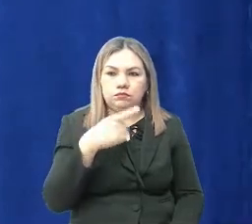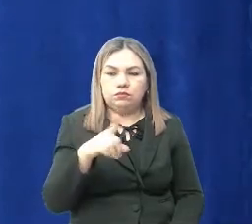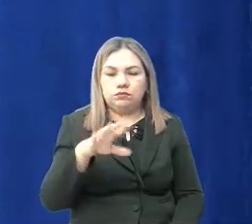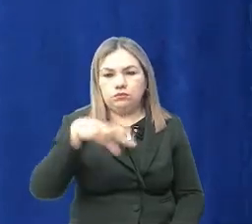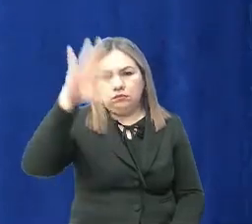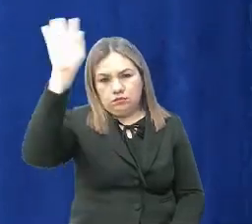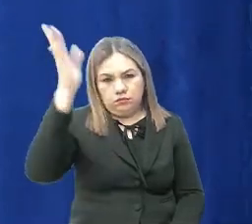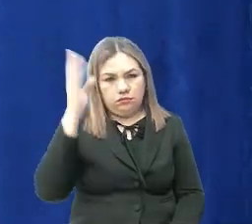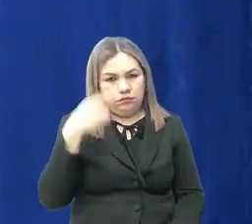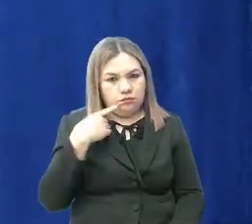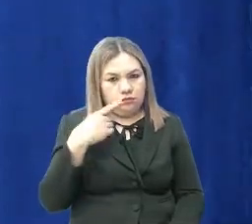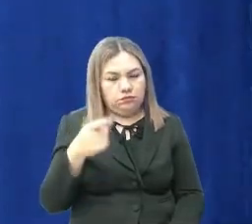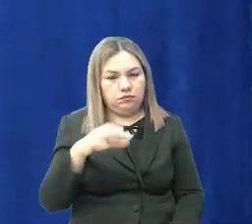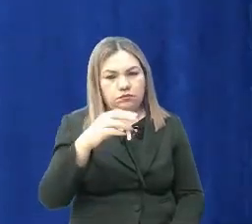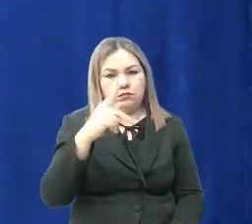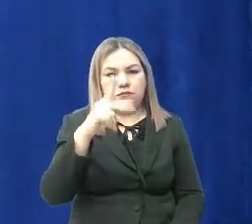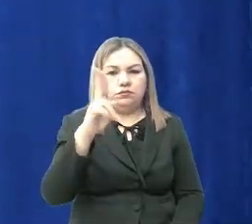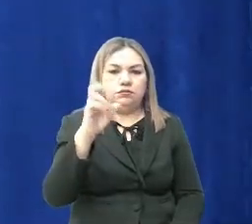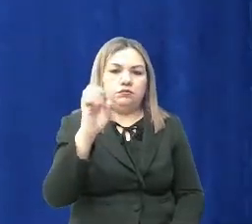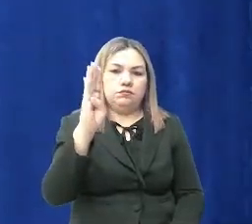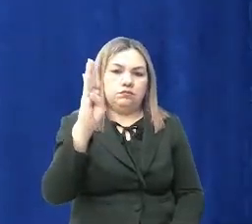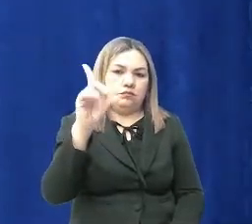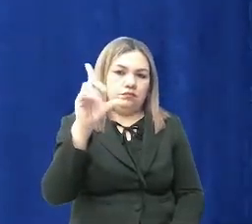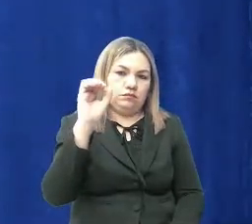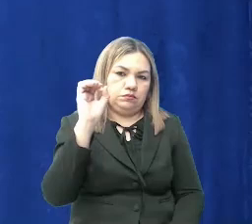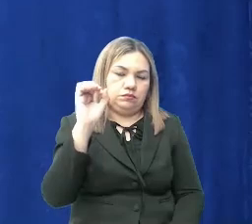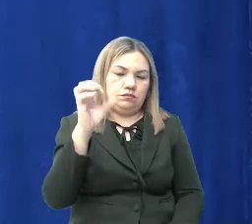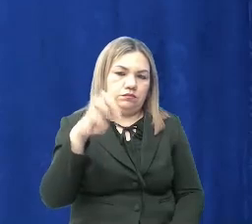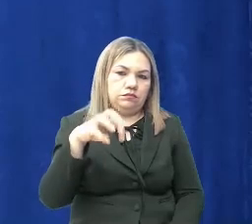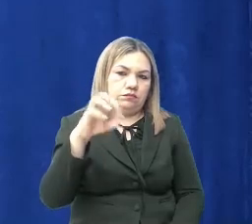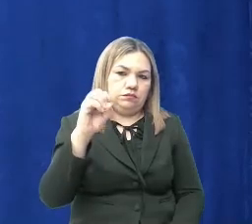poverty. It says that Moses,